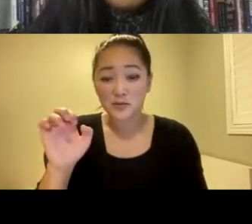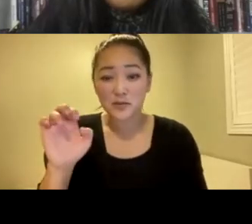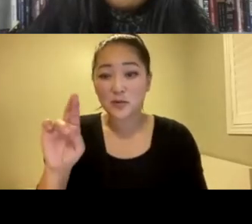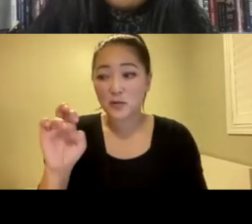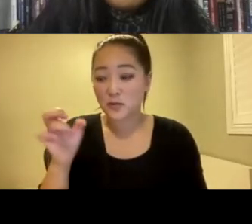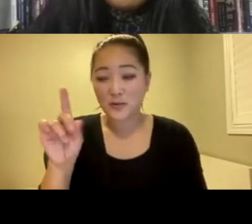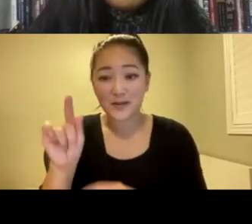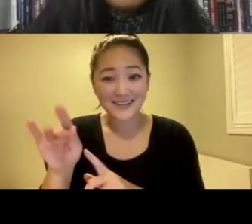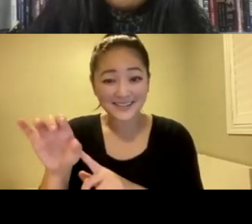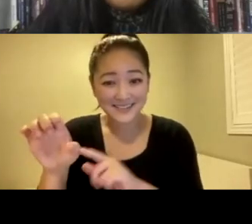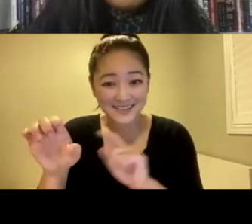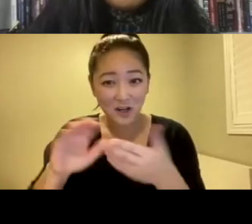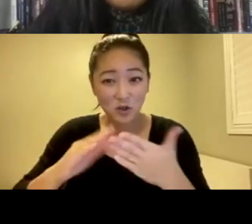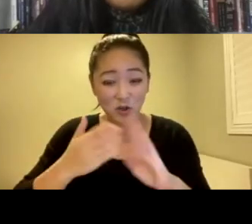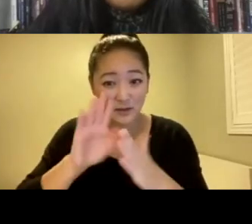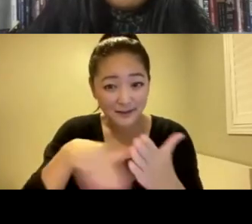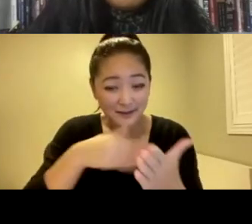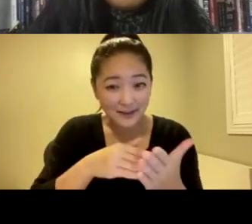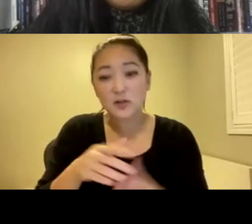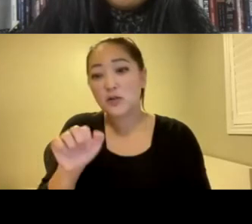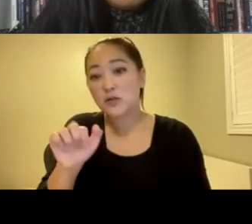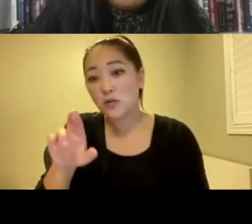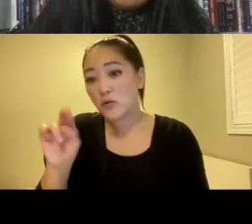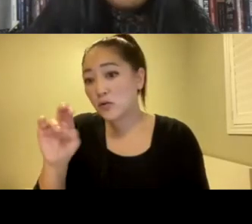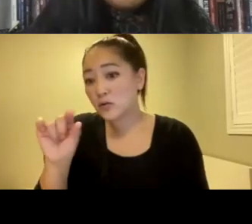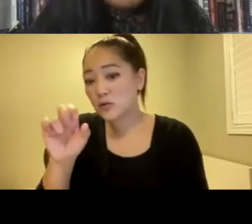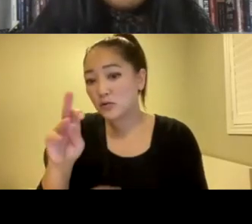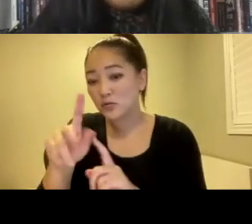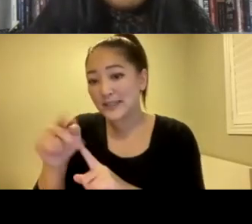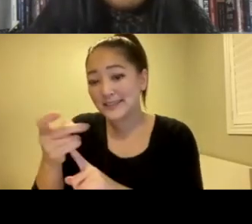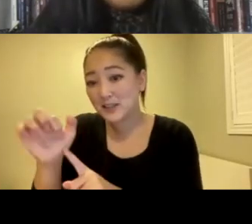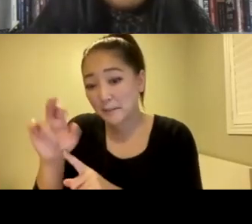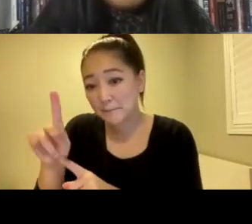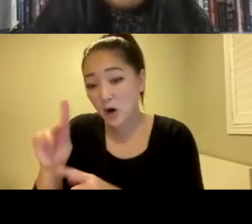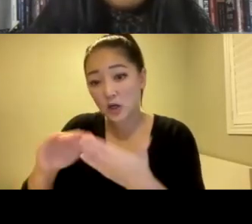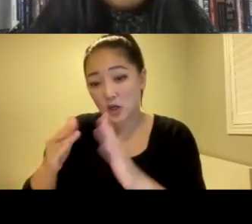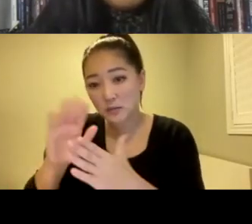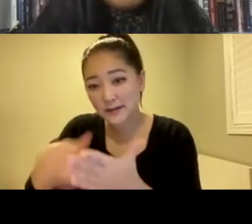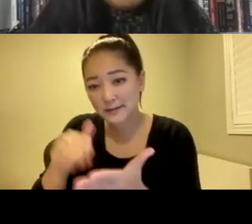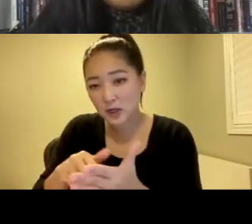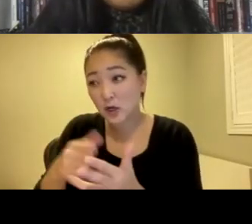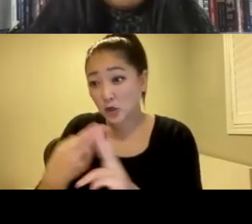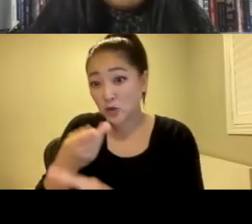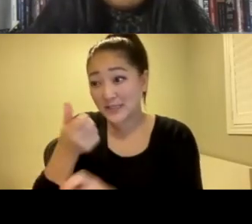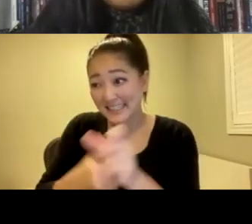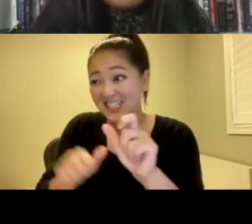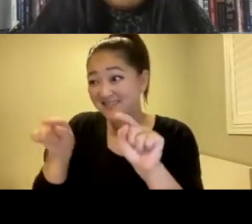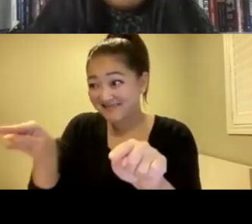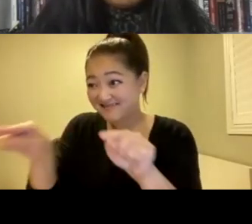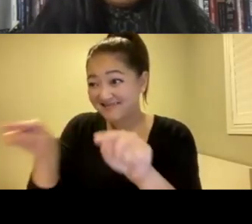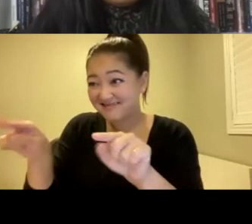as specific like architectural reference or photographs of specific things? Well, you know,